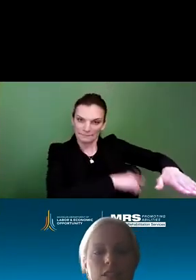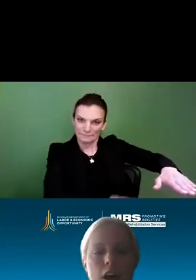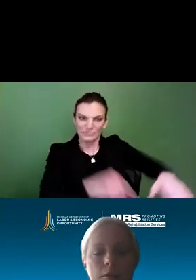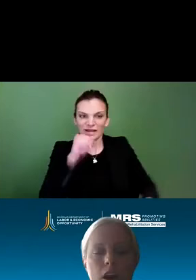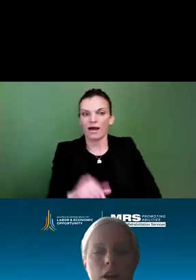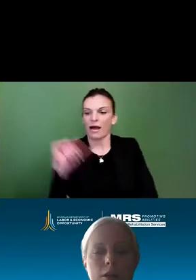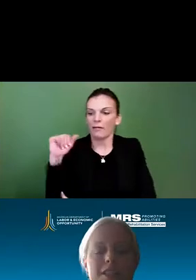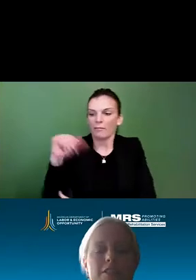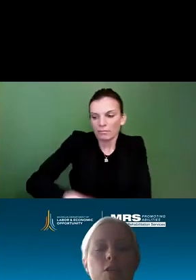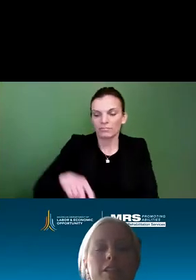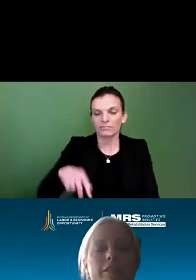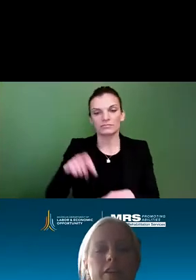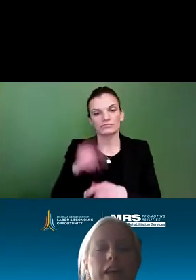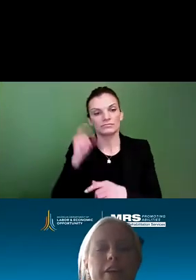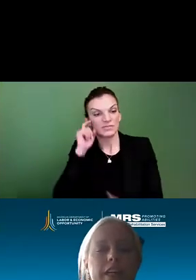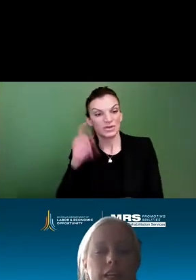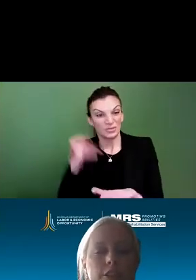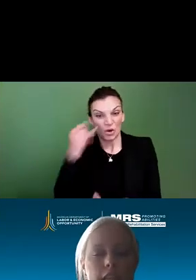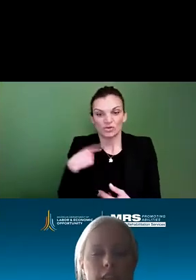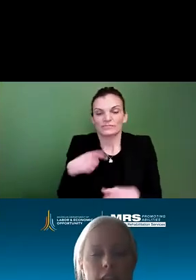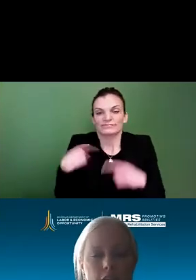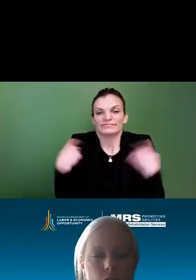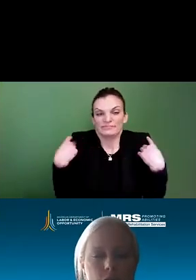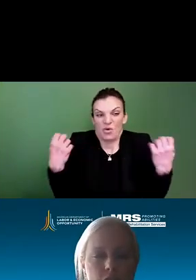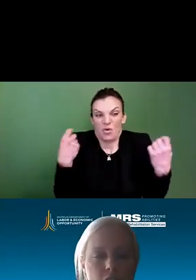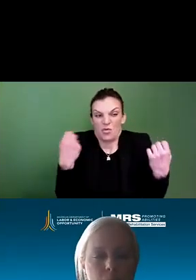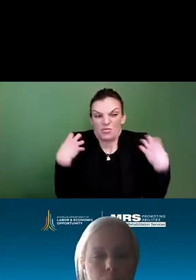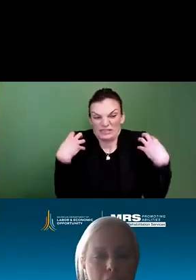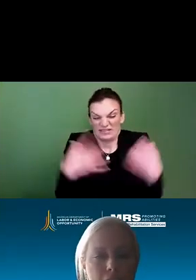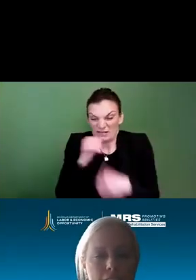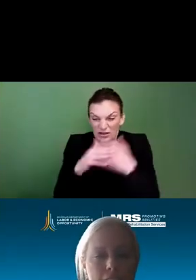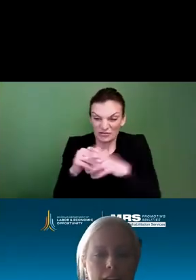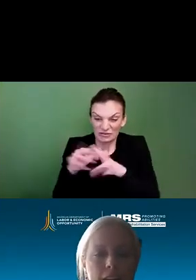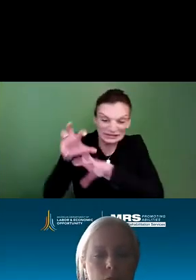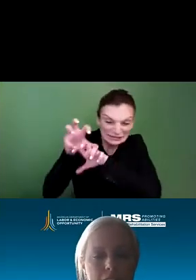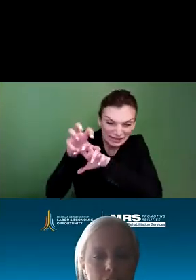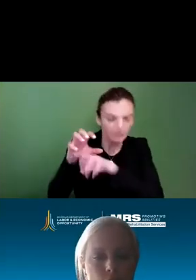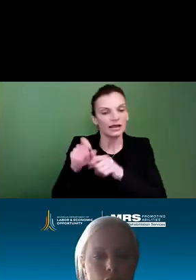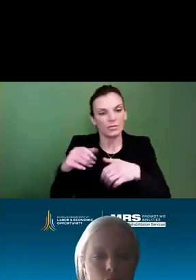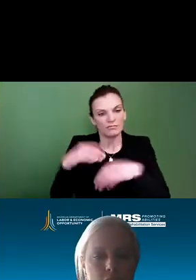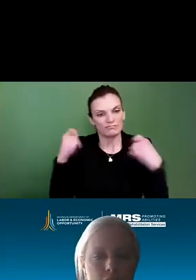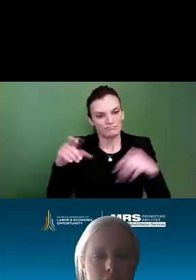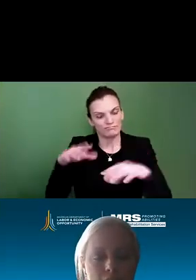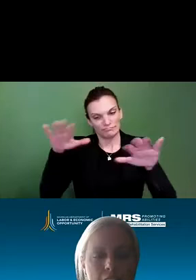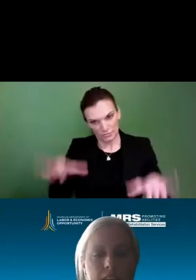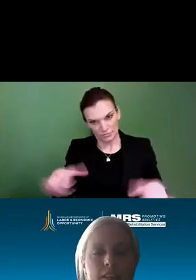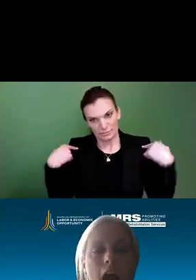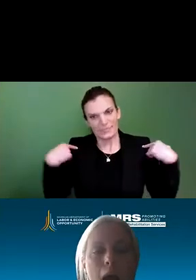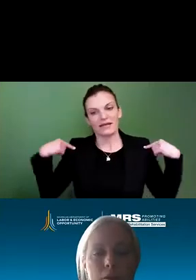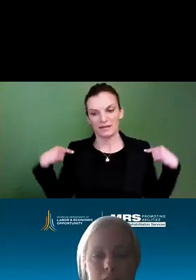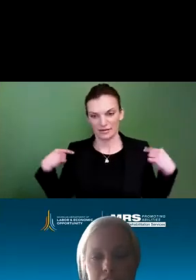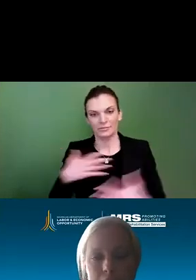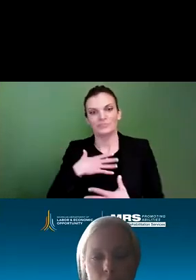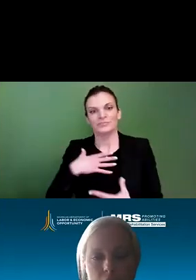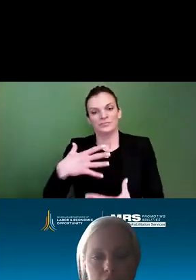those upper arms. Notice if you're carrying tension in your shoulders and upper back, and relax those shoulders. And the top